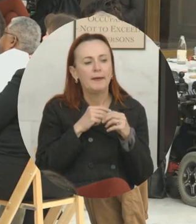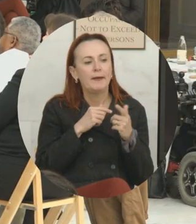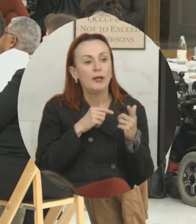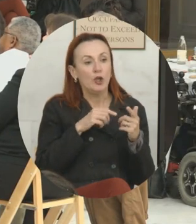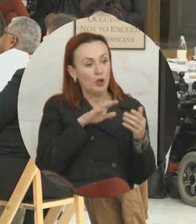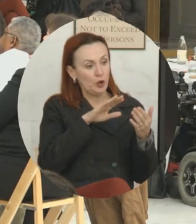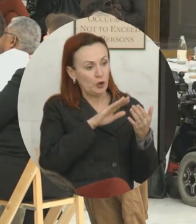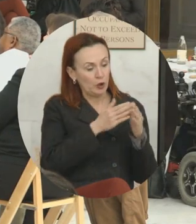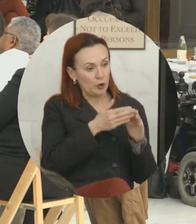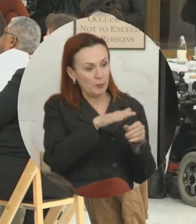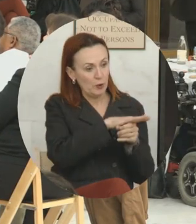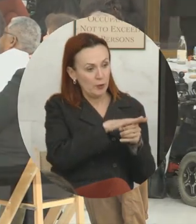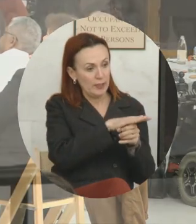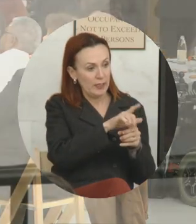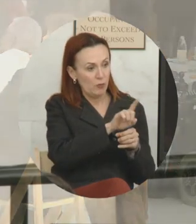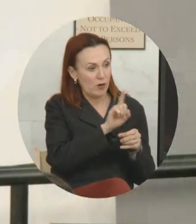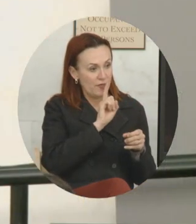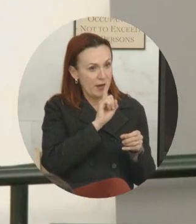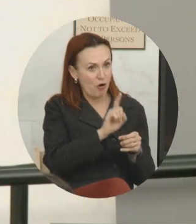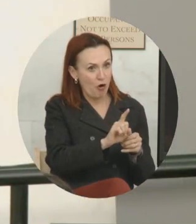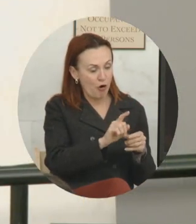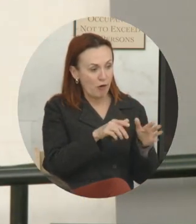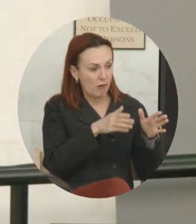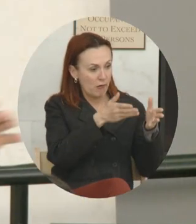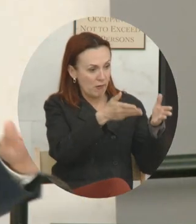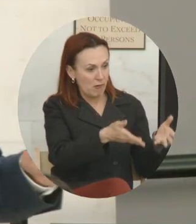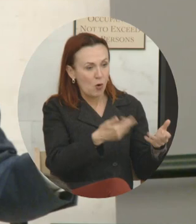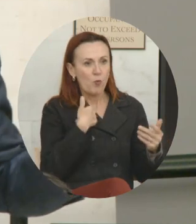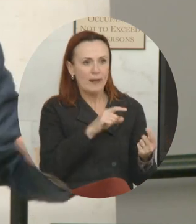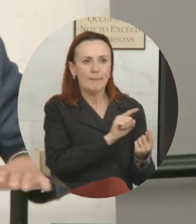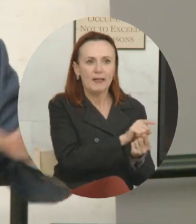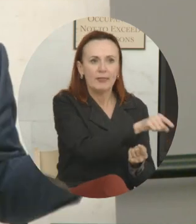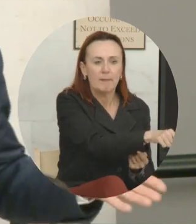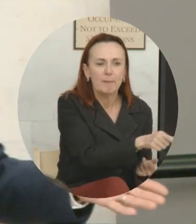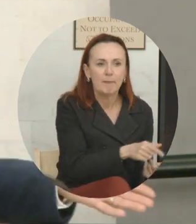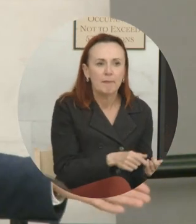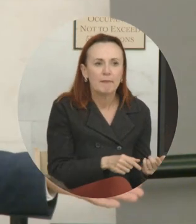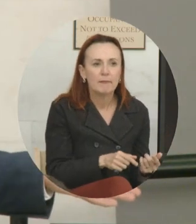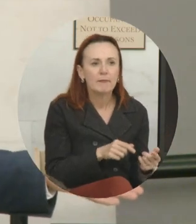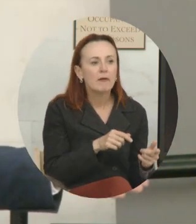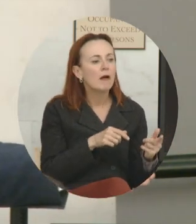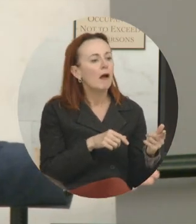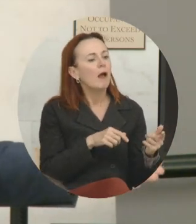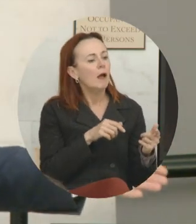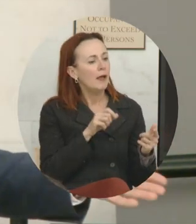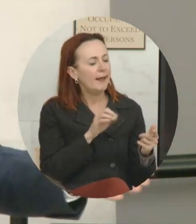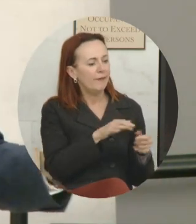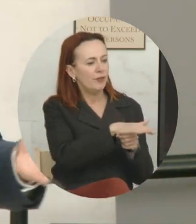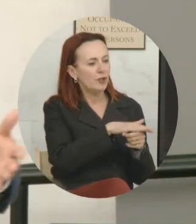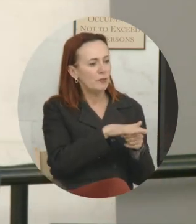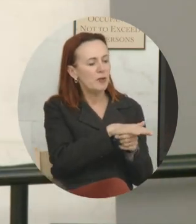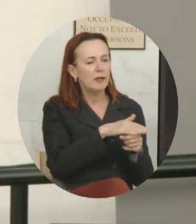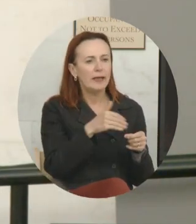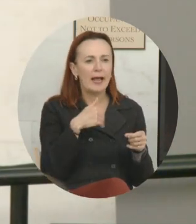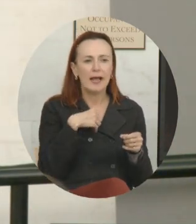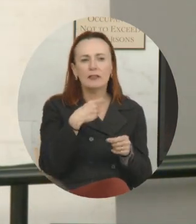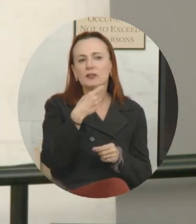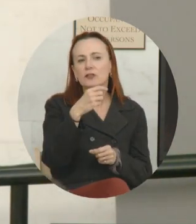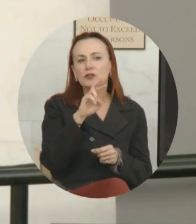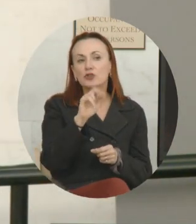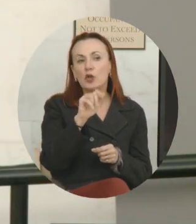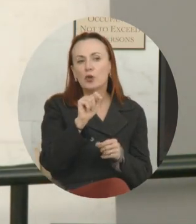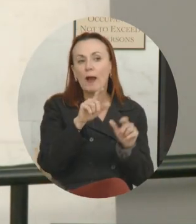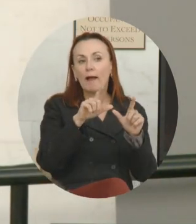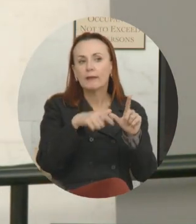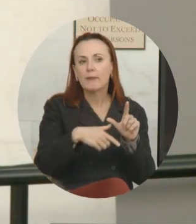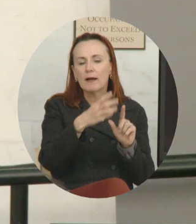you got a grant and you have 6 months to implement it doesn't mean that the community thinks they want to do this in 6 months and that they're